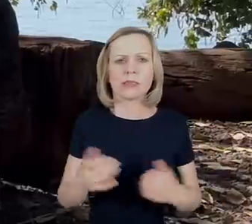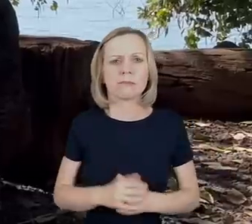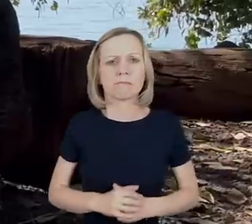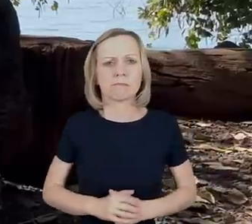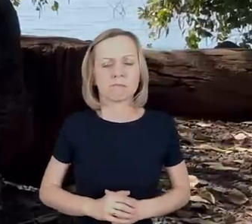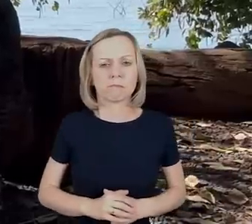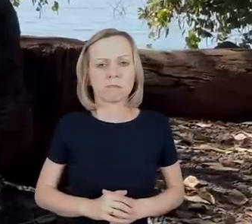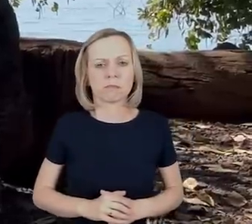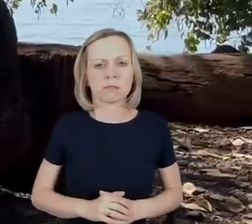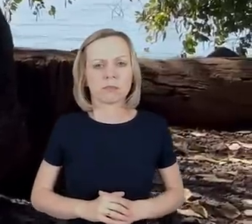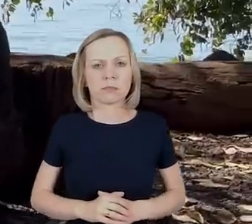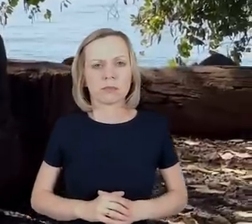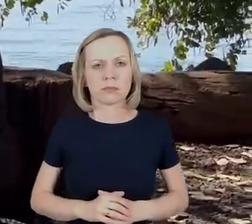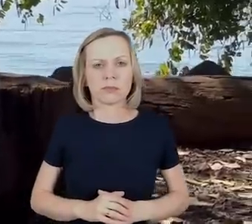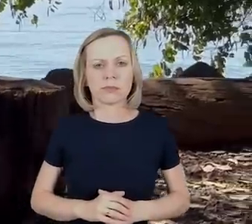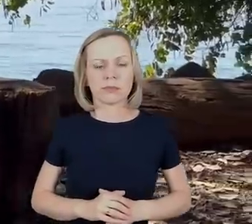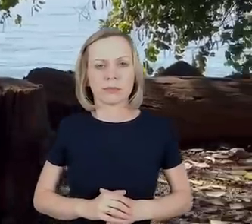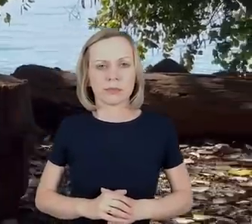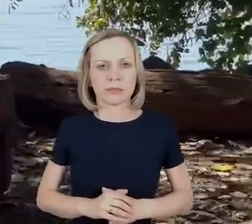will reward you.